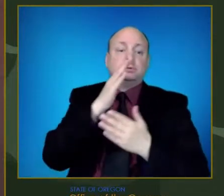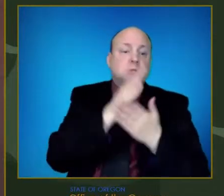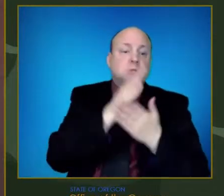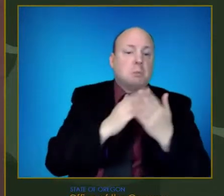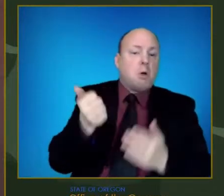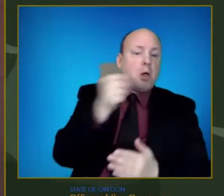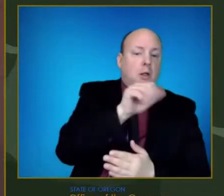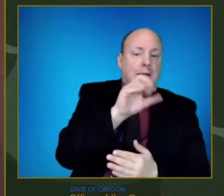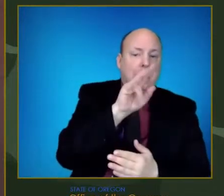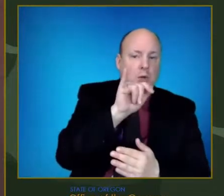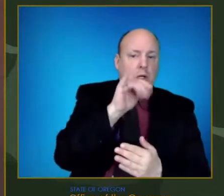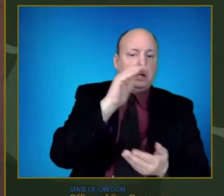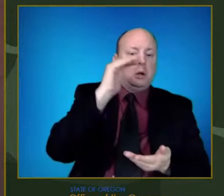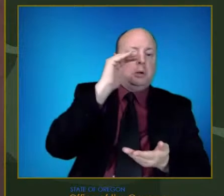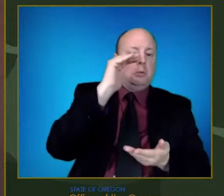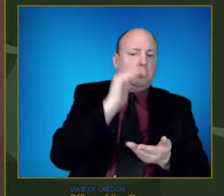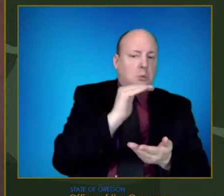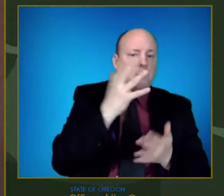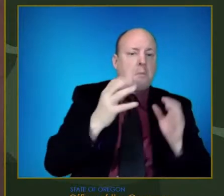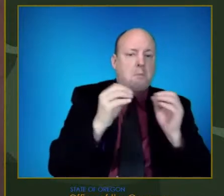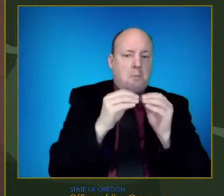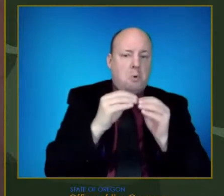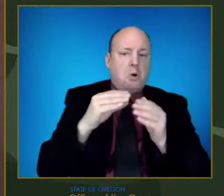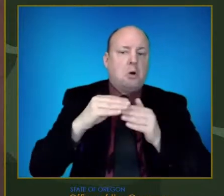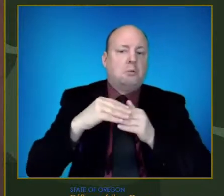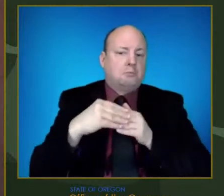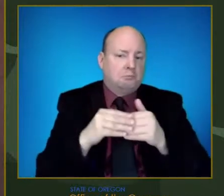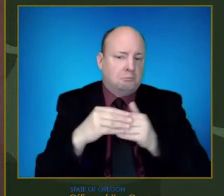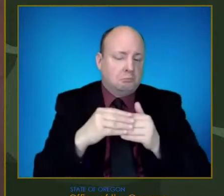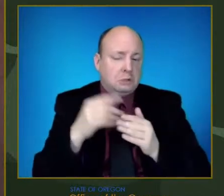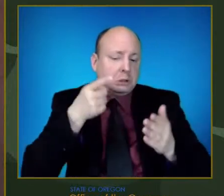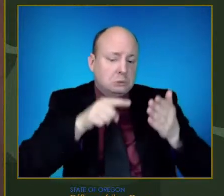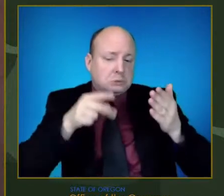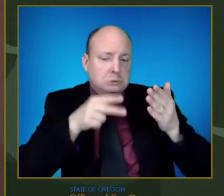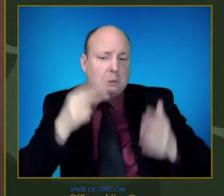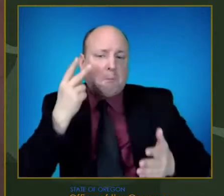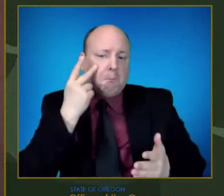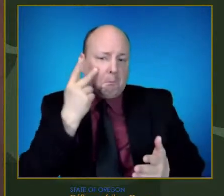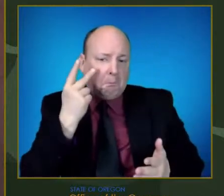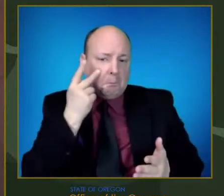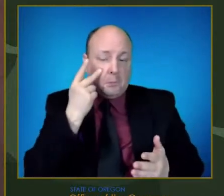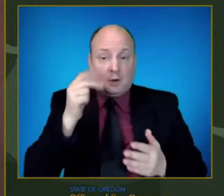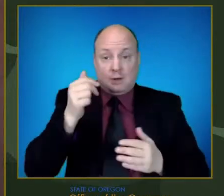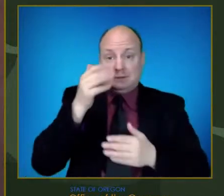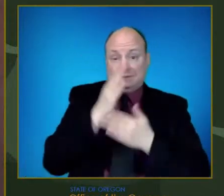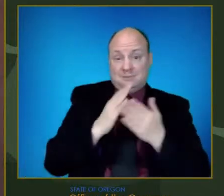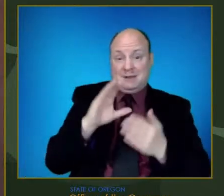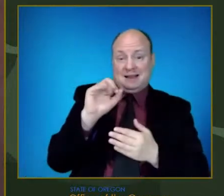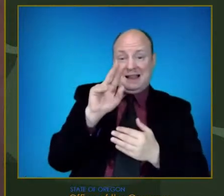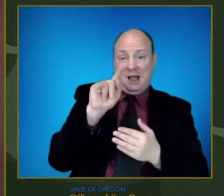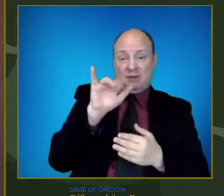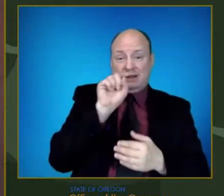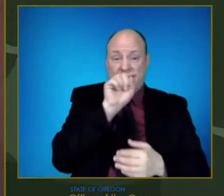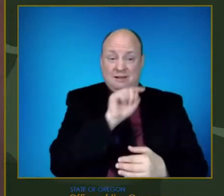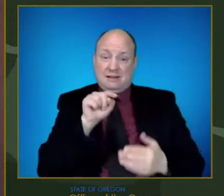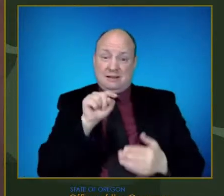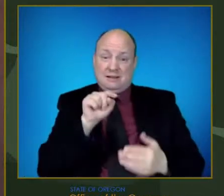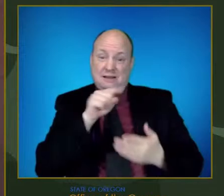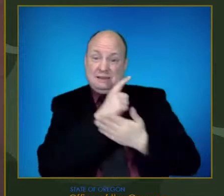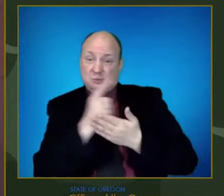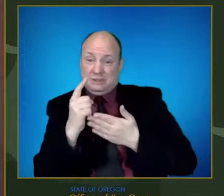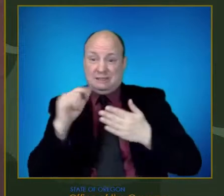overall numbers aren't too bad. What about counties in this coming week that are close to moving up on risk